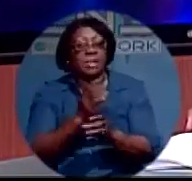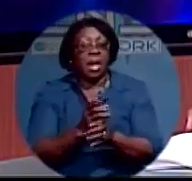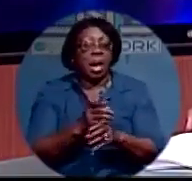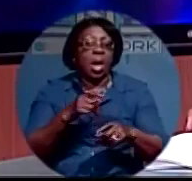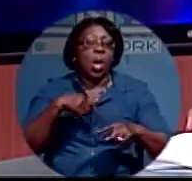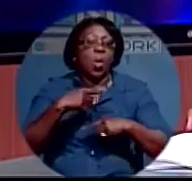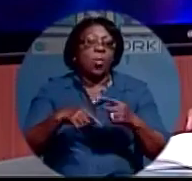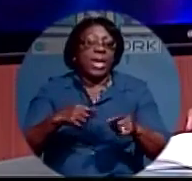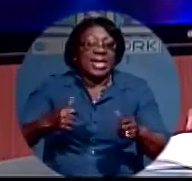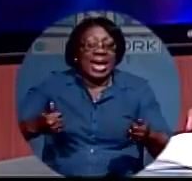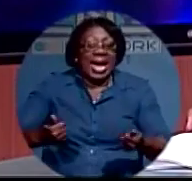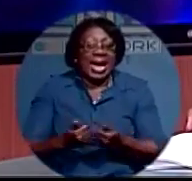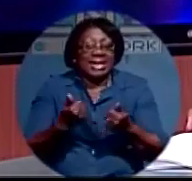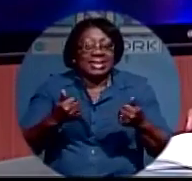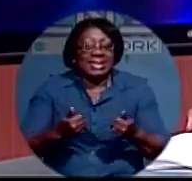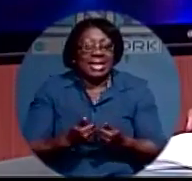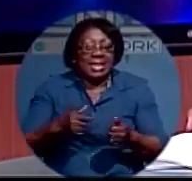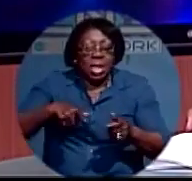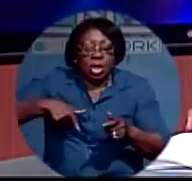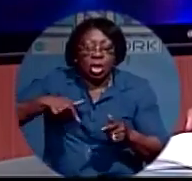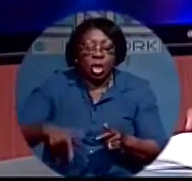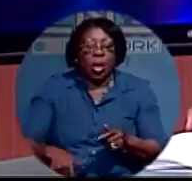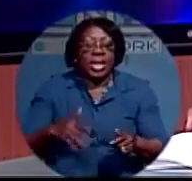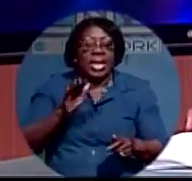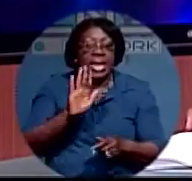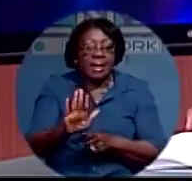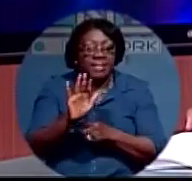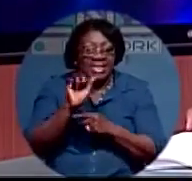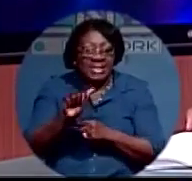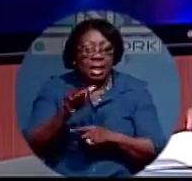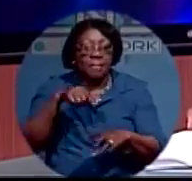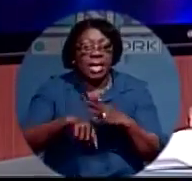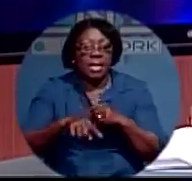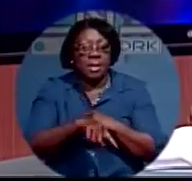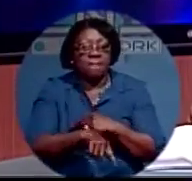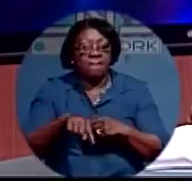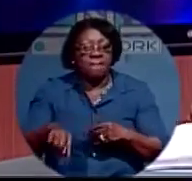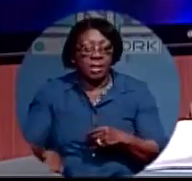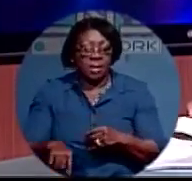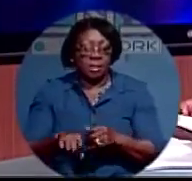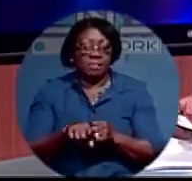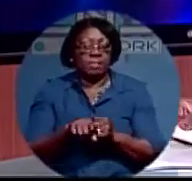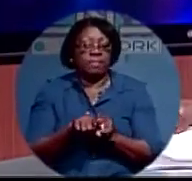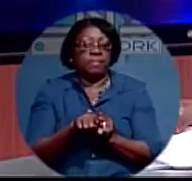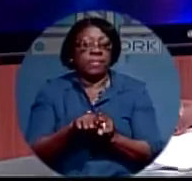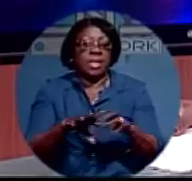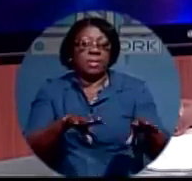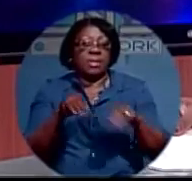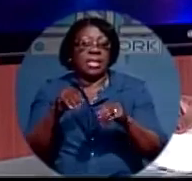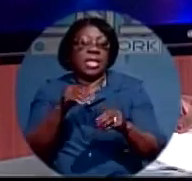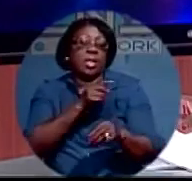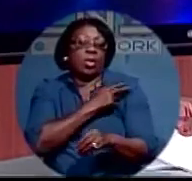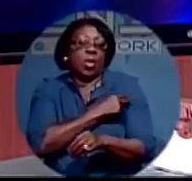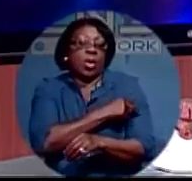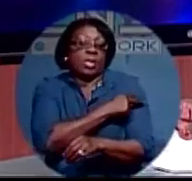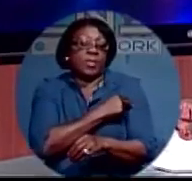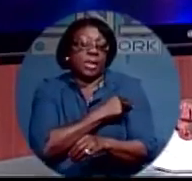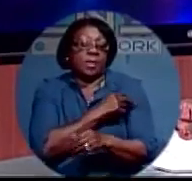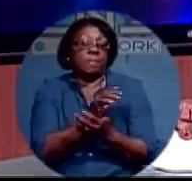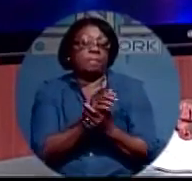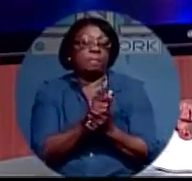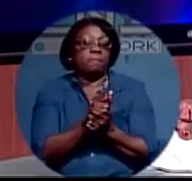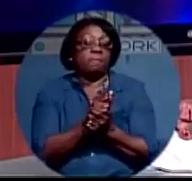he accidentally shot himself in the foot. The victim was taken to hospital where he's detained in stable condition.